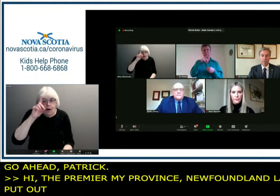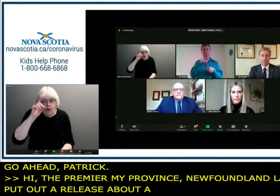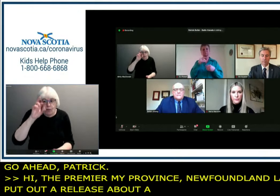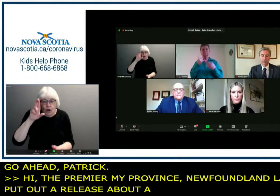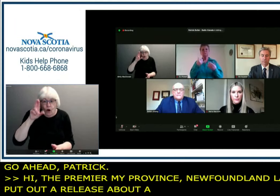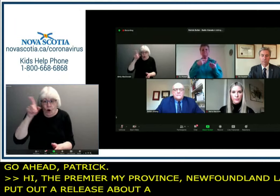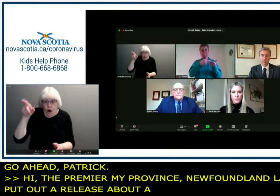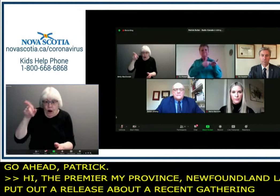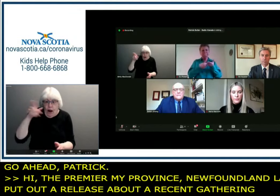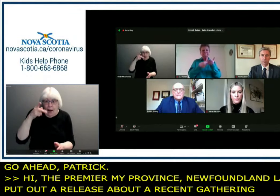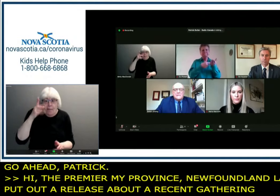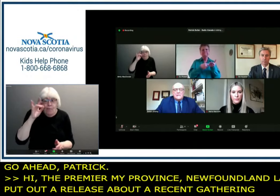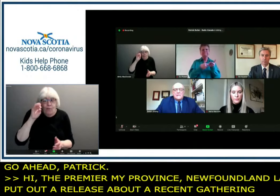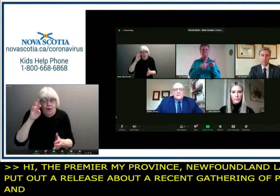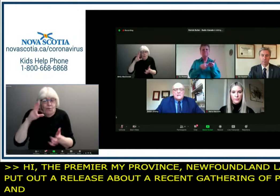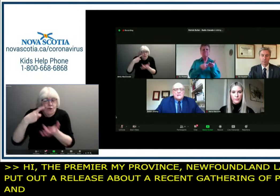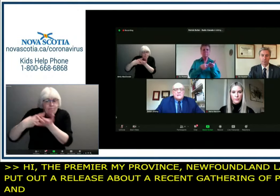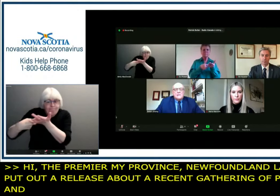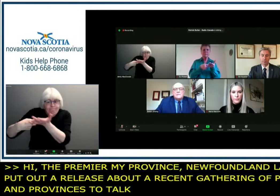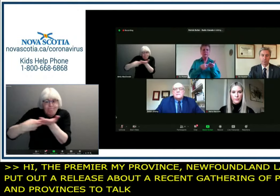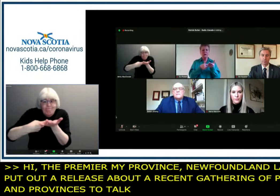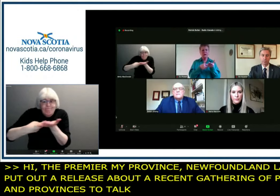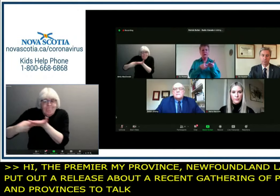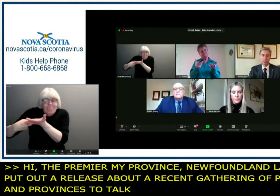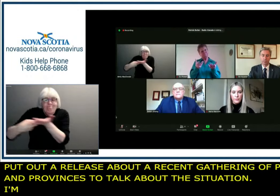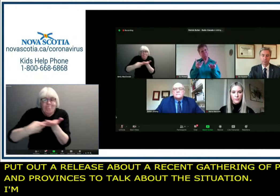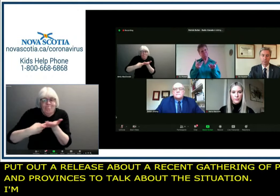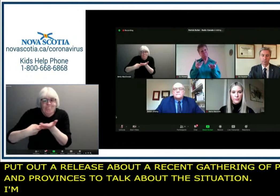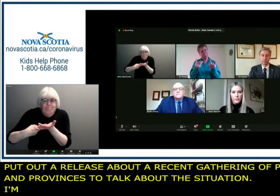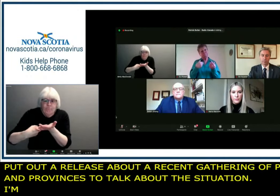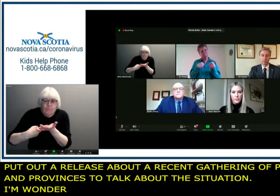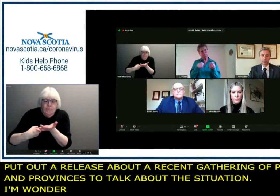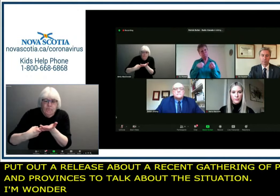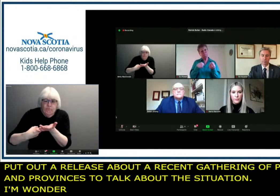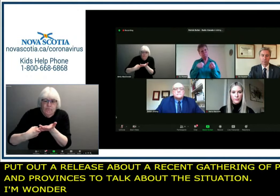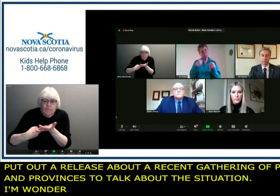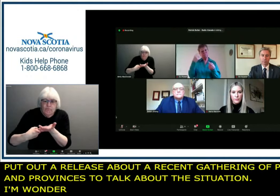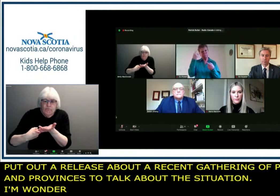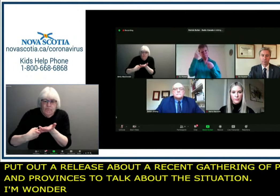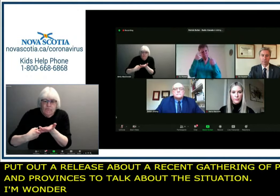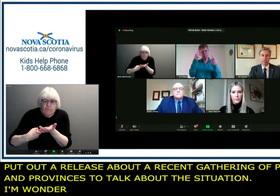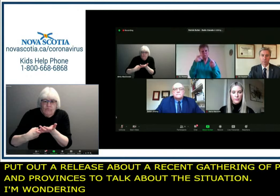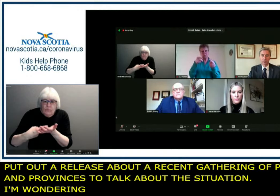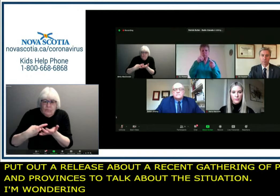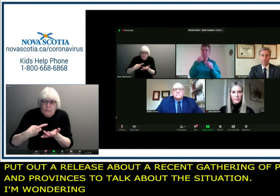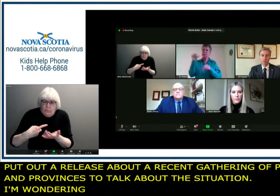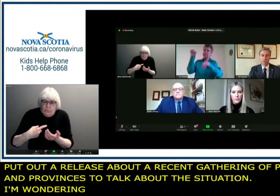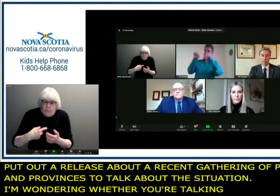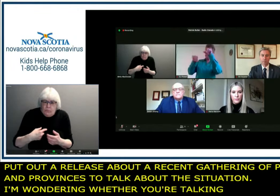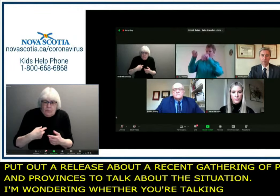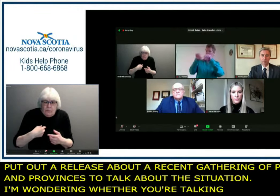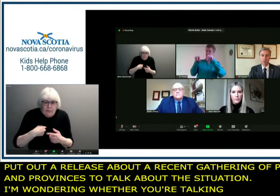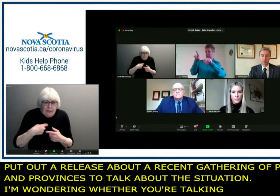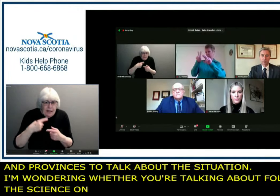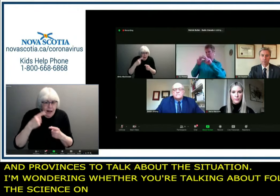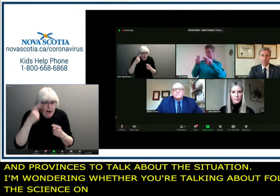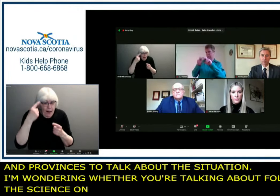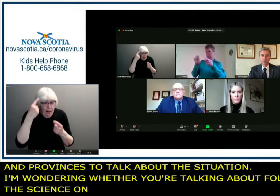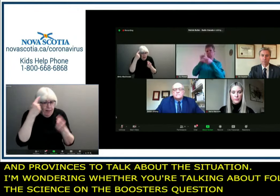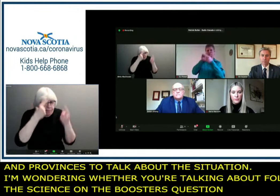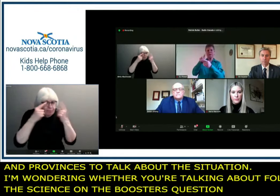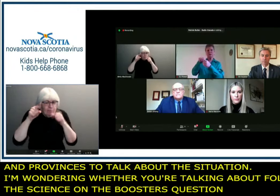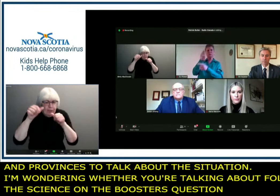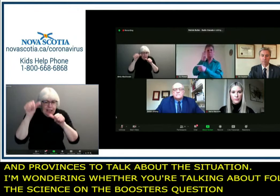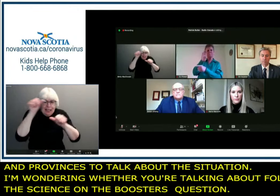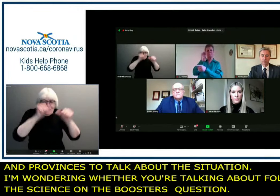about the situation. I'm wondering whether, you're talking about following the science on the boosters question. Did that